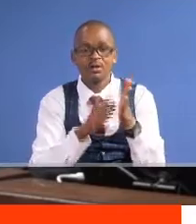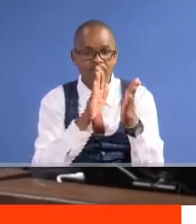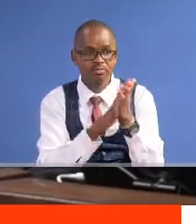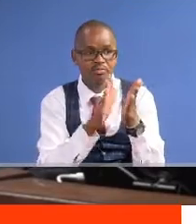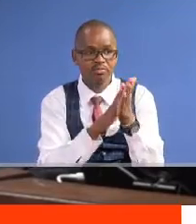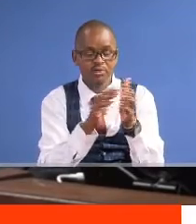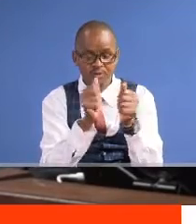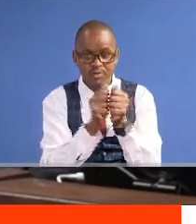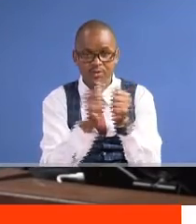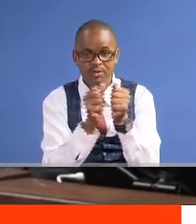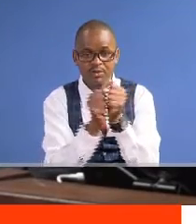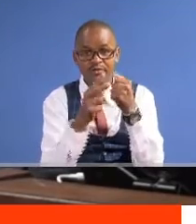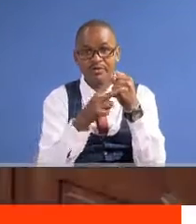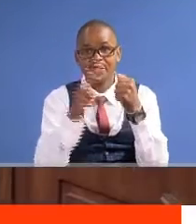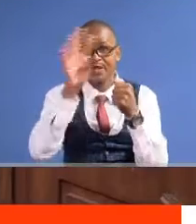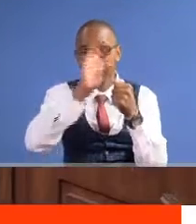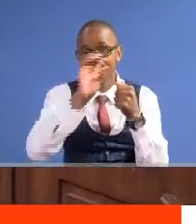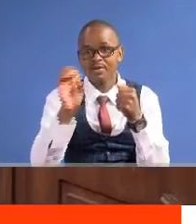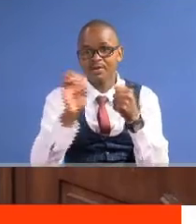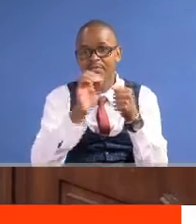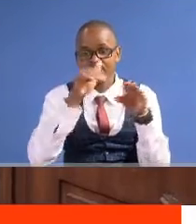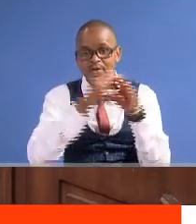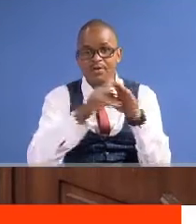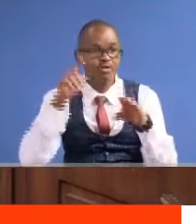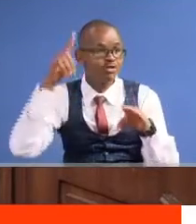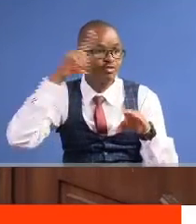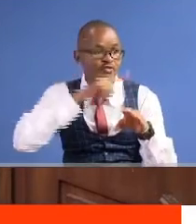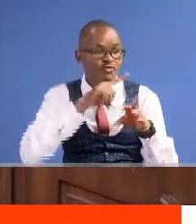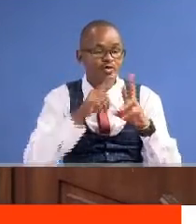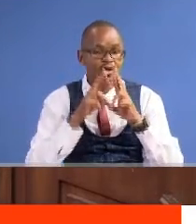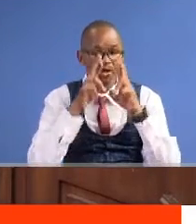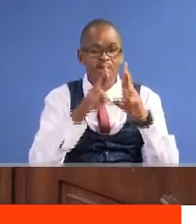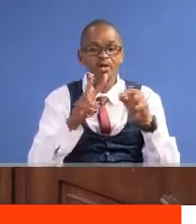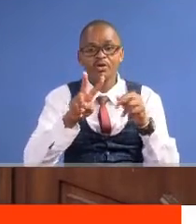commendable with a 78% score in the just released